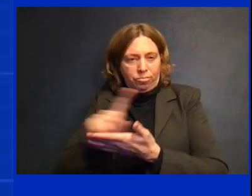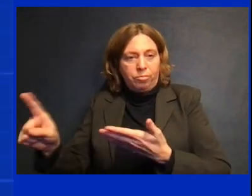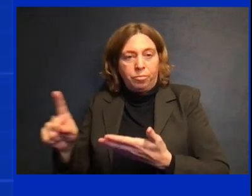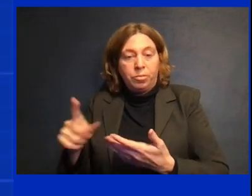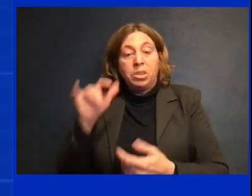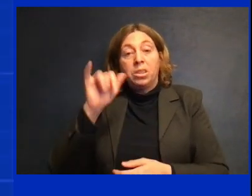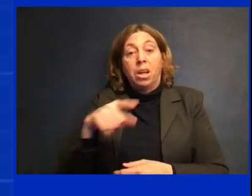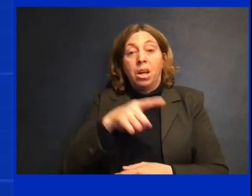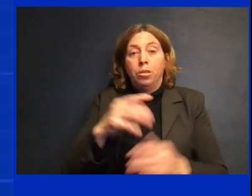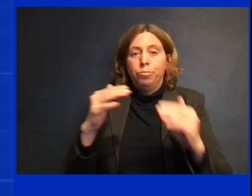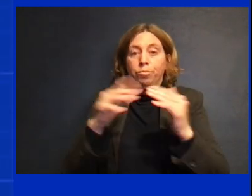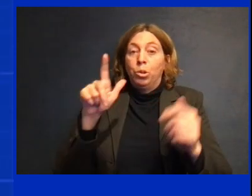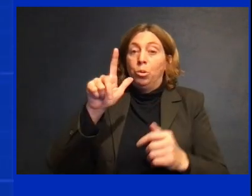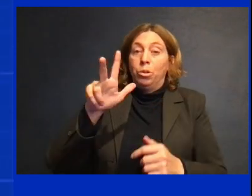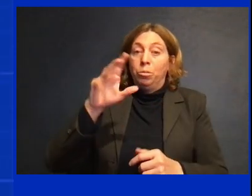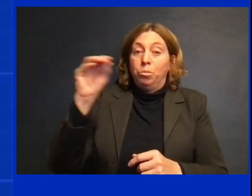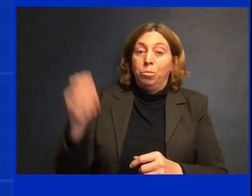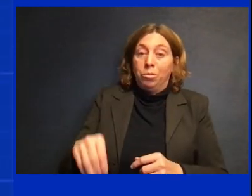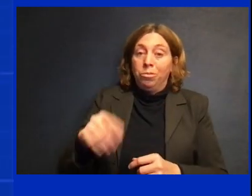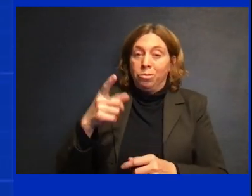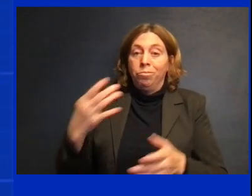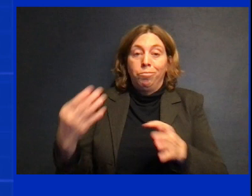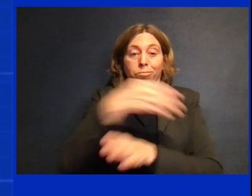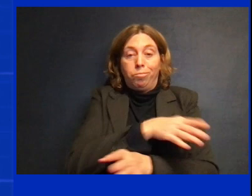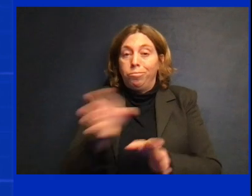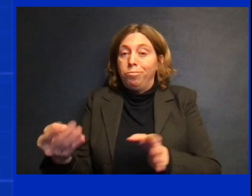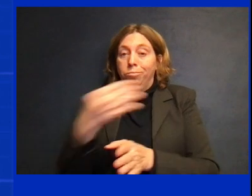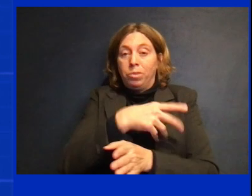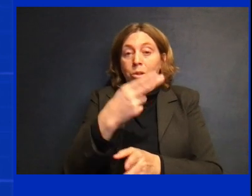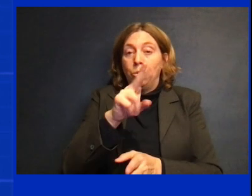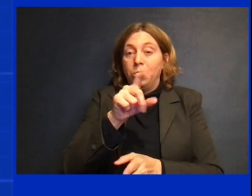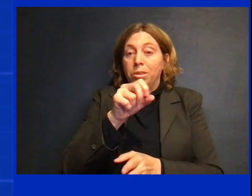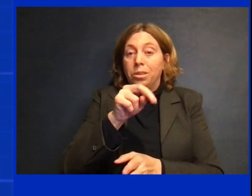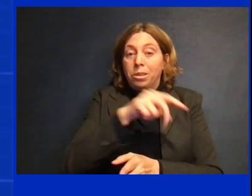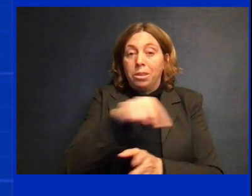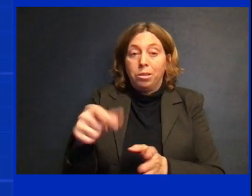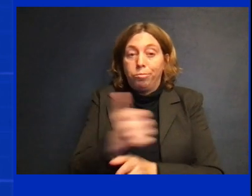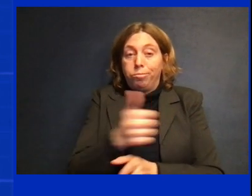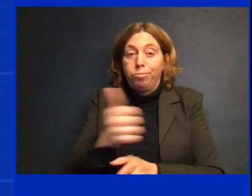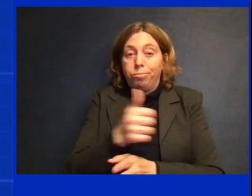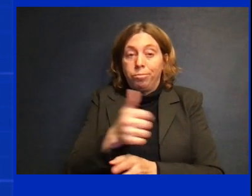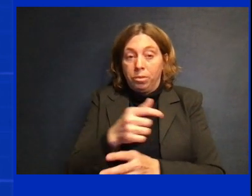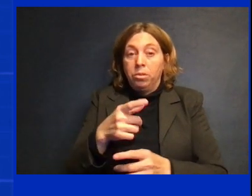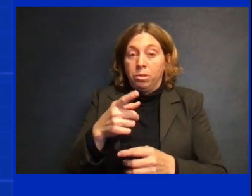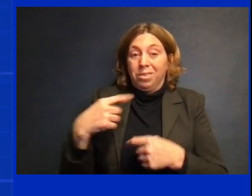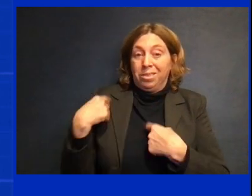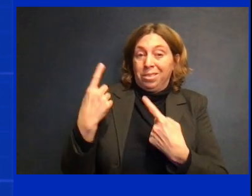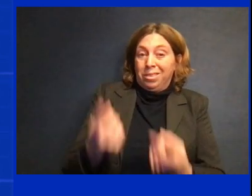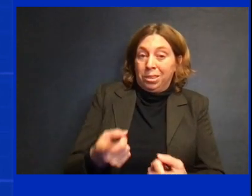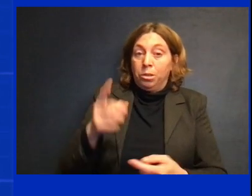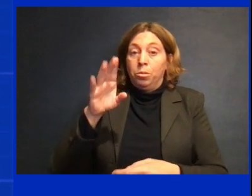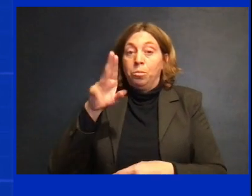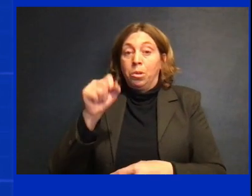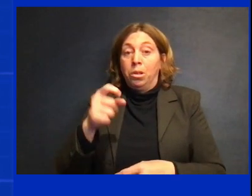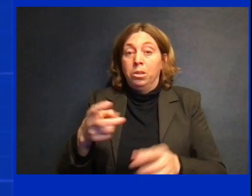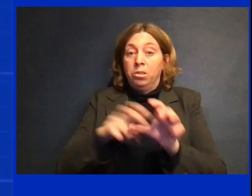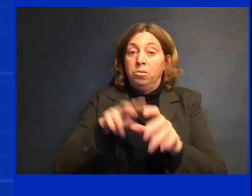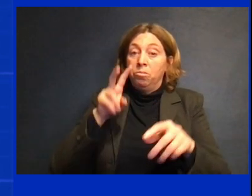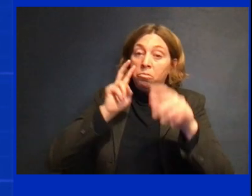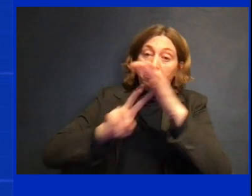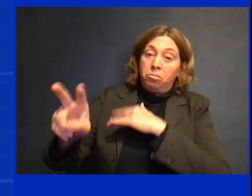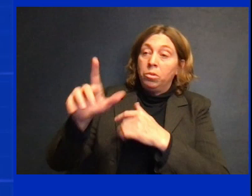to approximately 23% of all Trans-Hudson commuters at present, and bus ridership is projected to increase